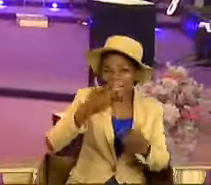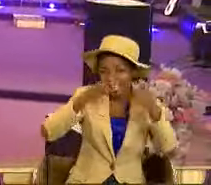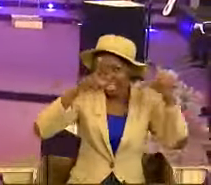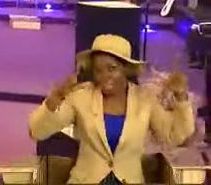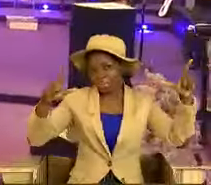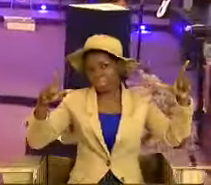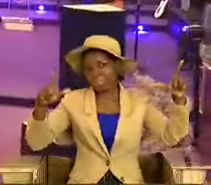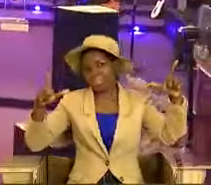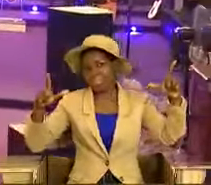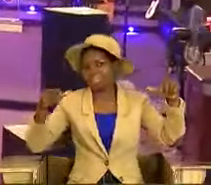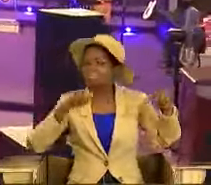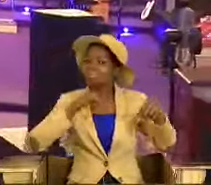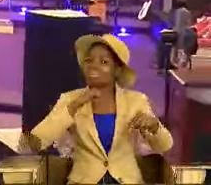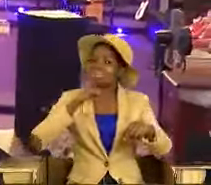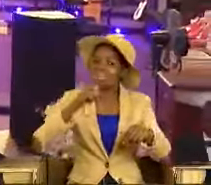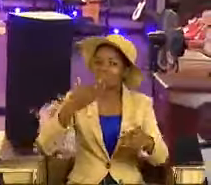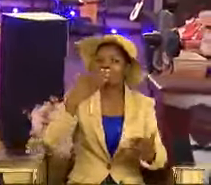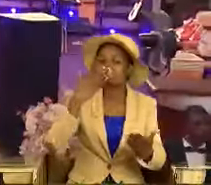were